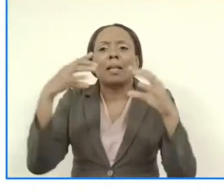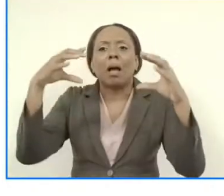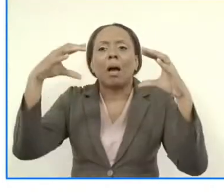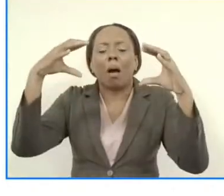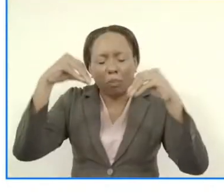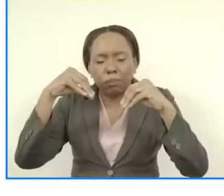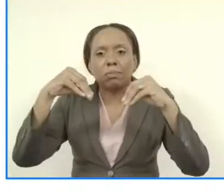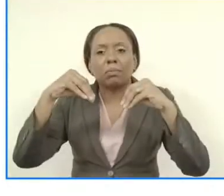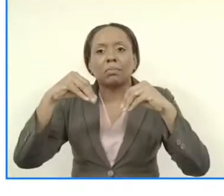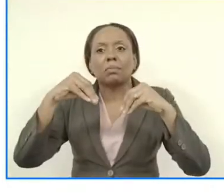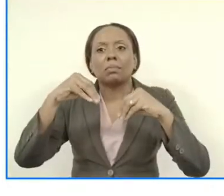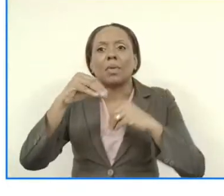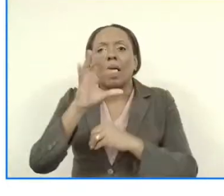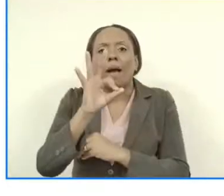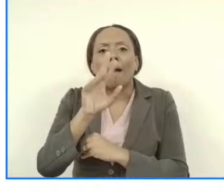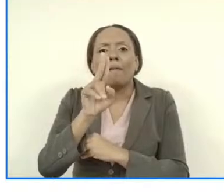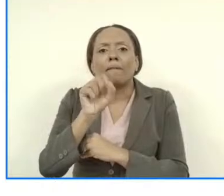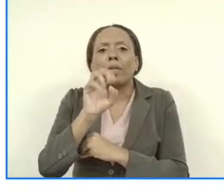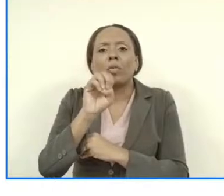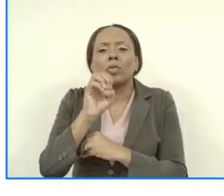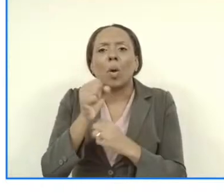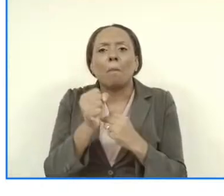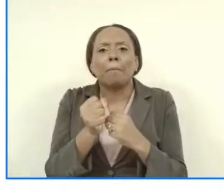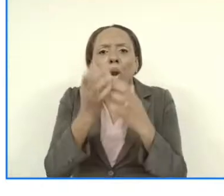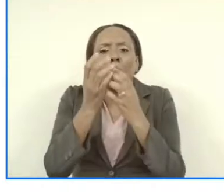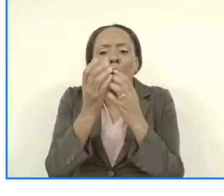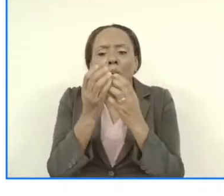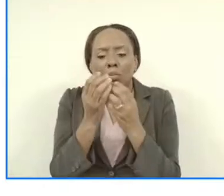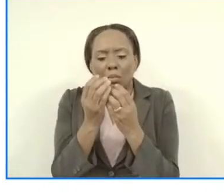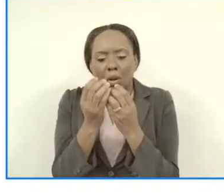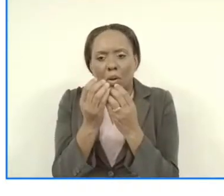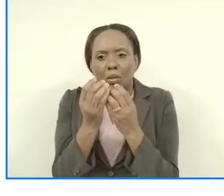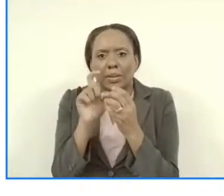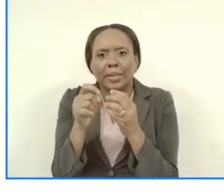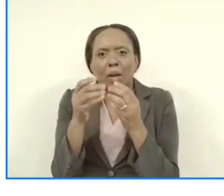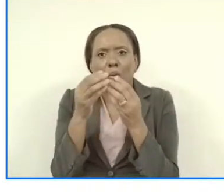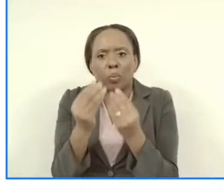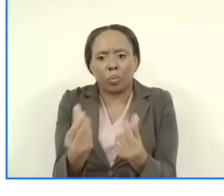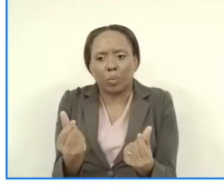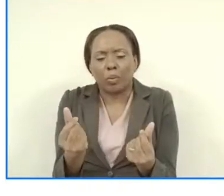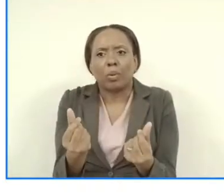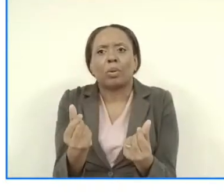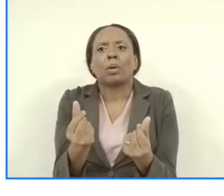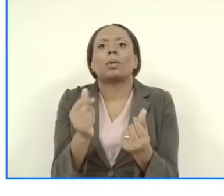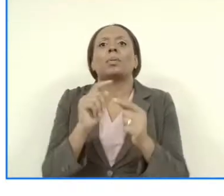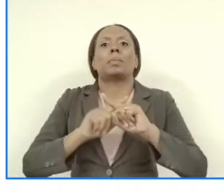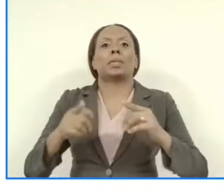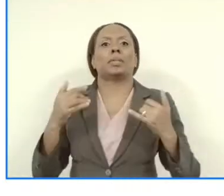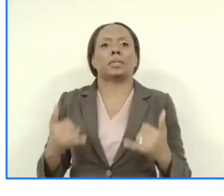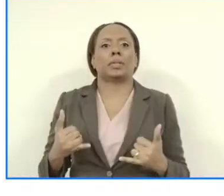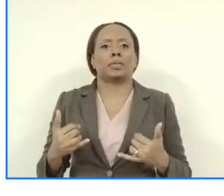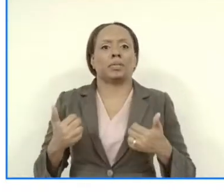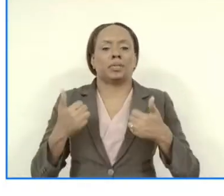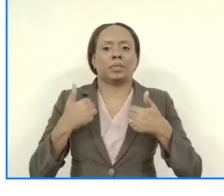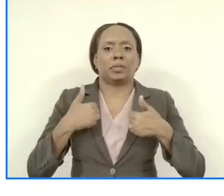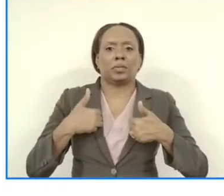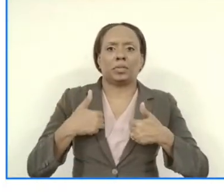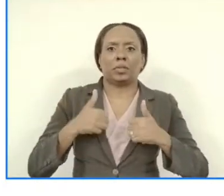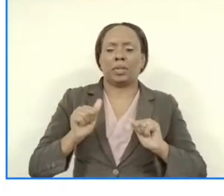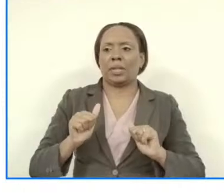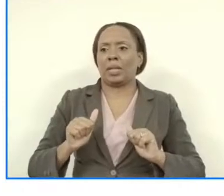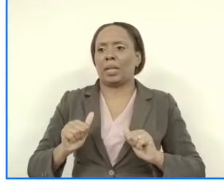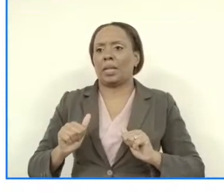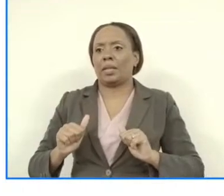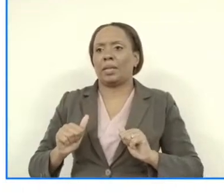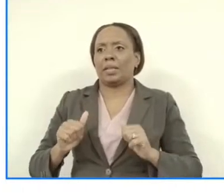fuse or some other challenge or issue that needs to be resolved. But what we're trying to do in the restoration is we're trying to get as